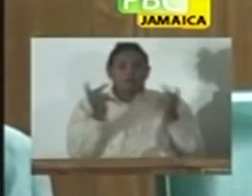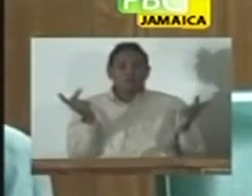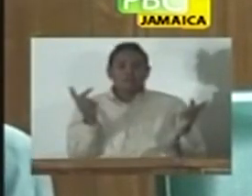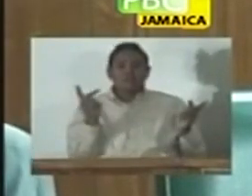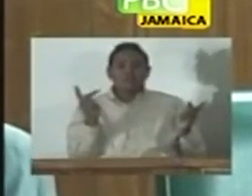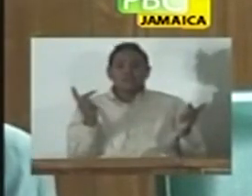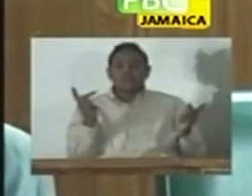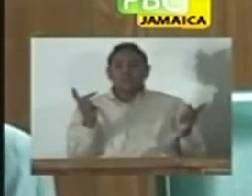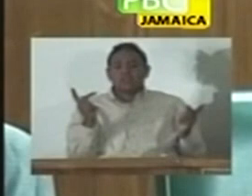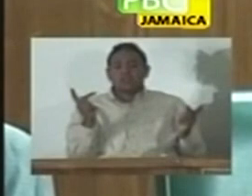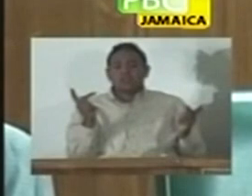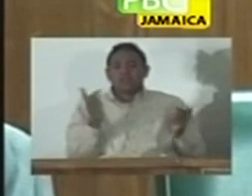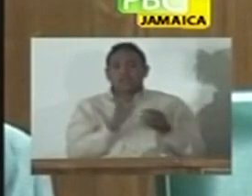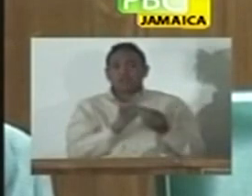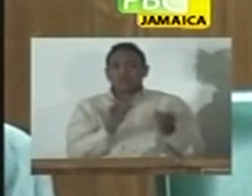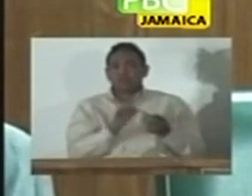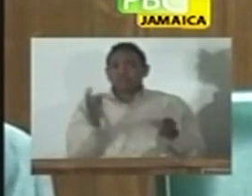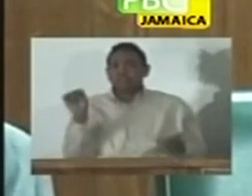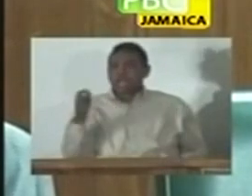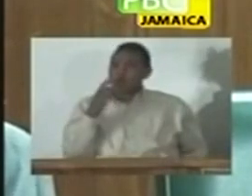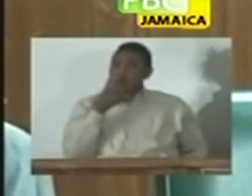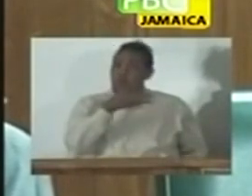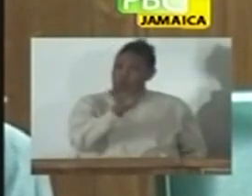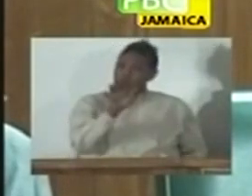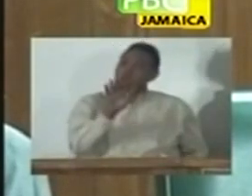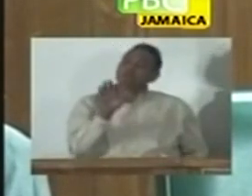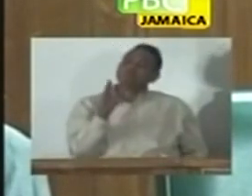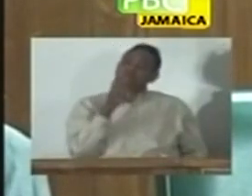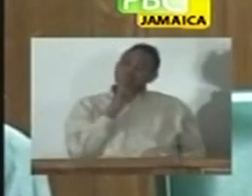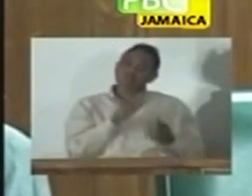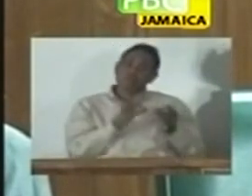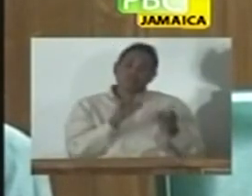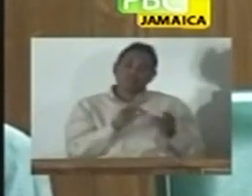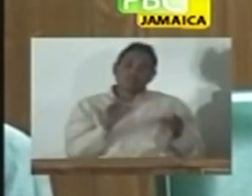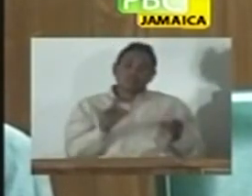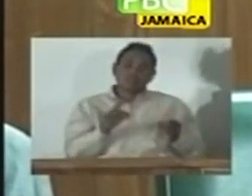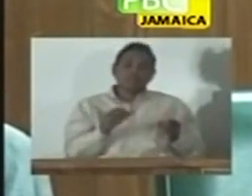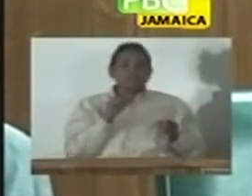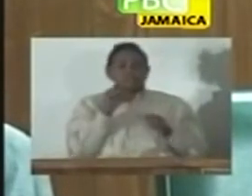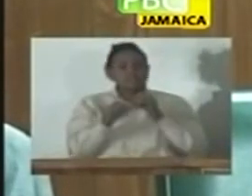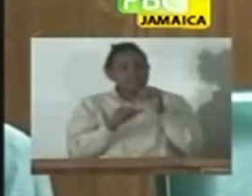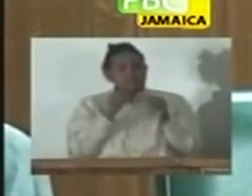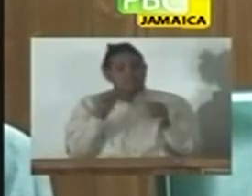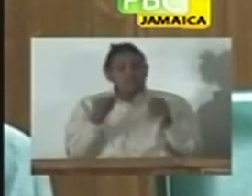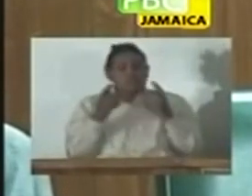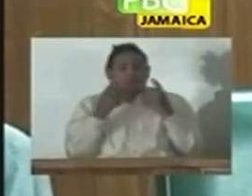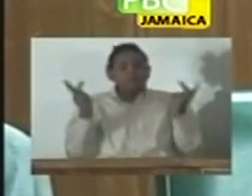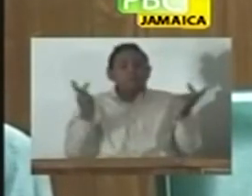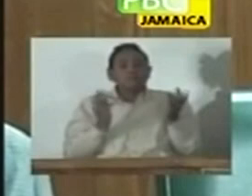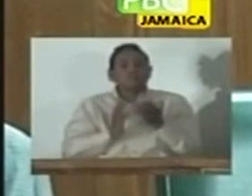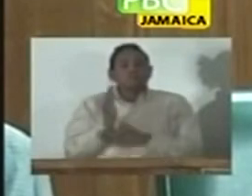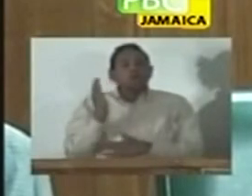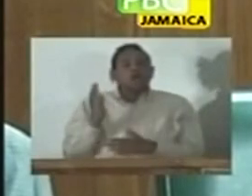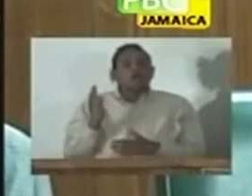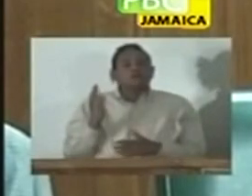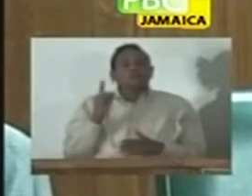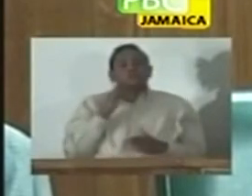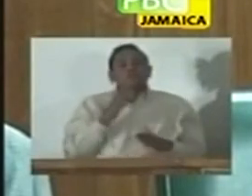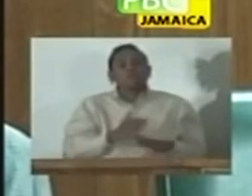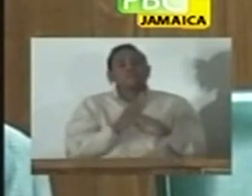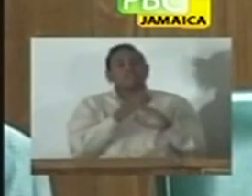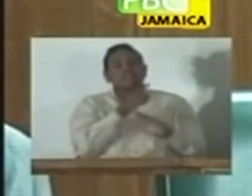then it would be a denial of a public right to prevent